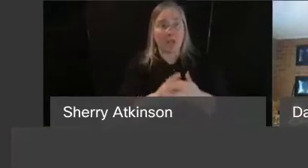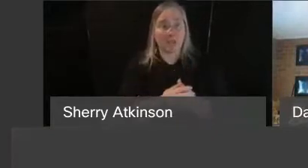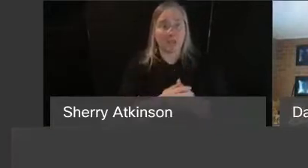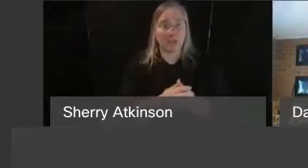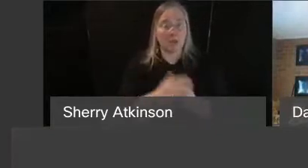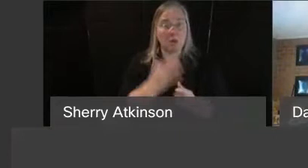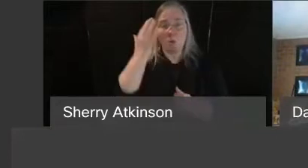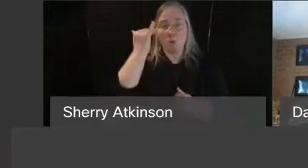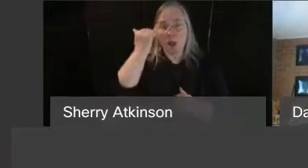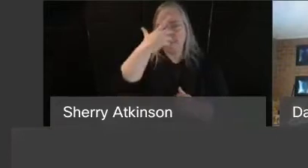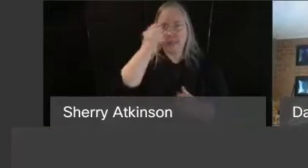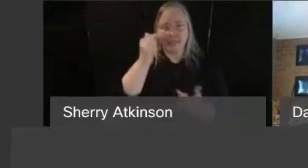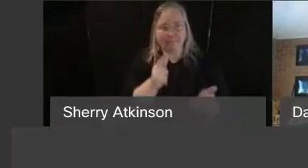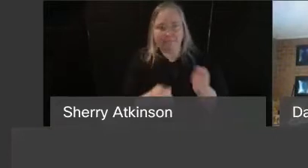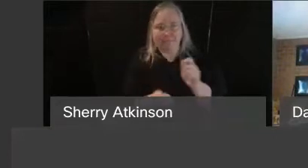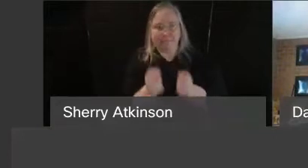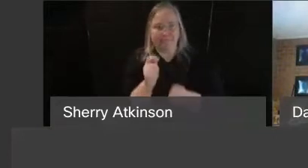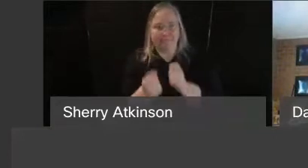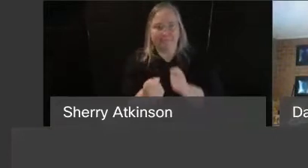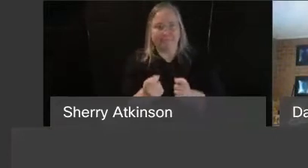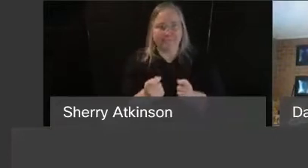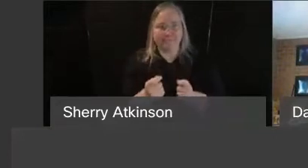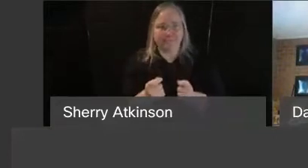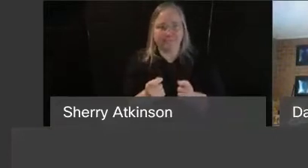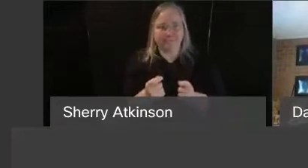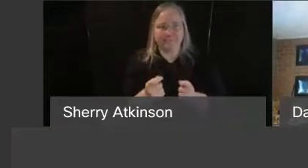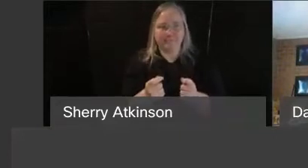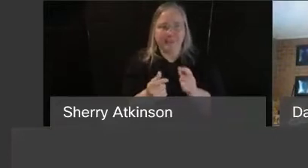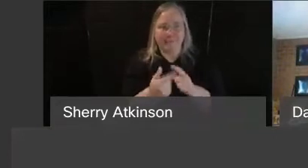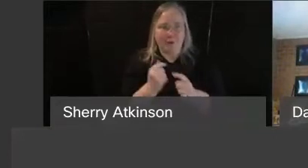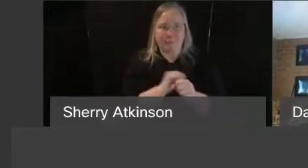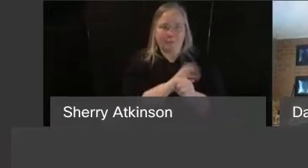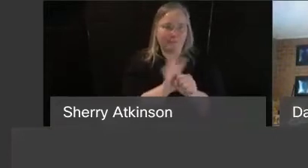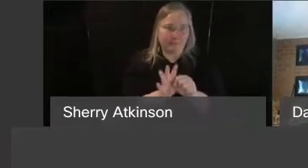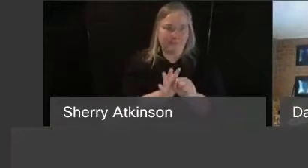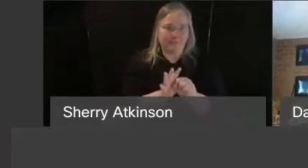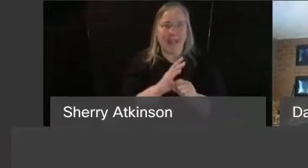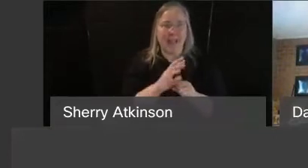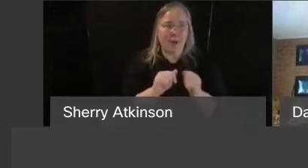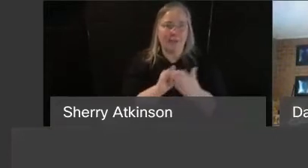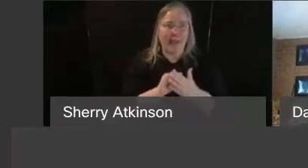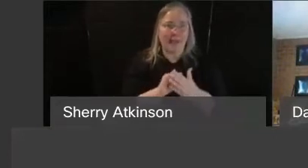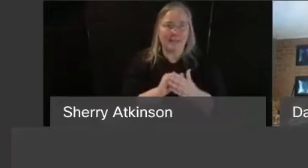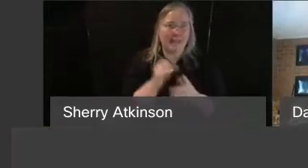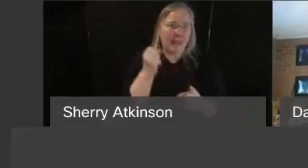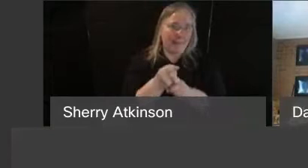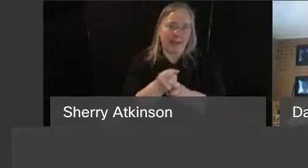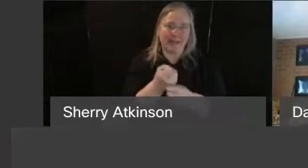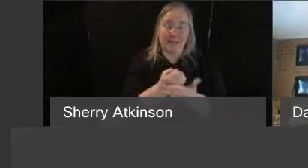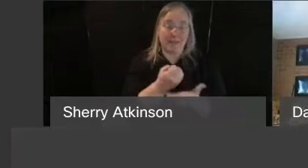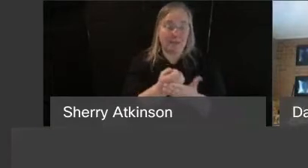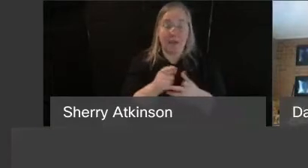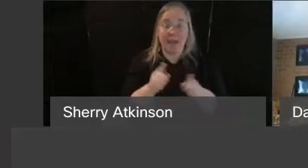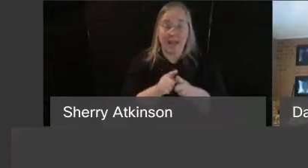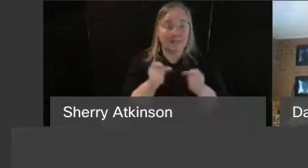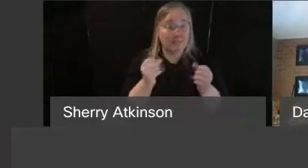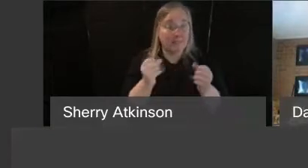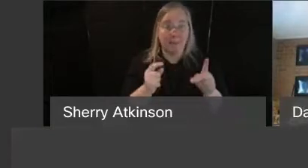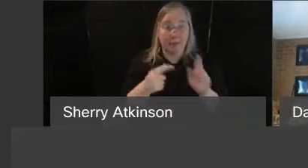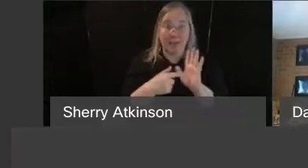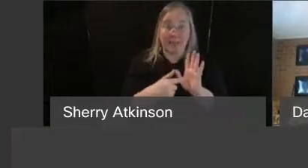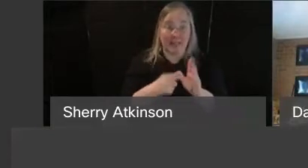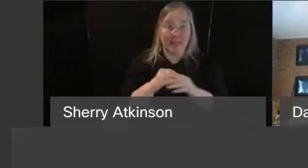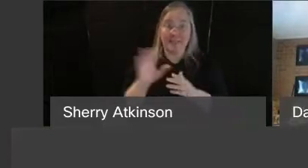of the changing nature of the pandemic and how it's impacted the economy. So as many people have indicated in